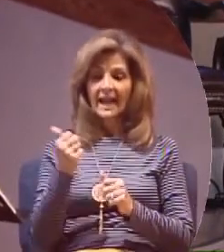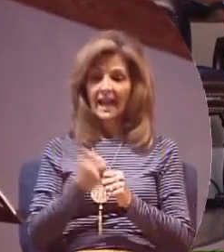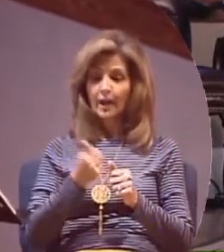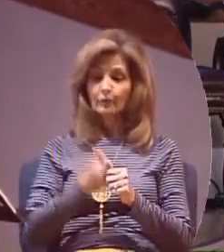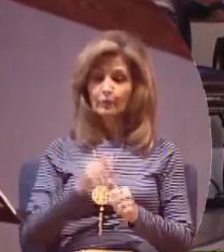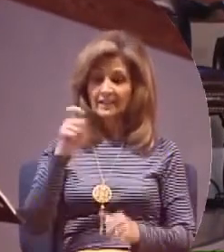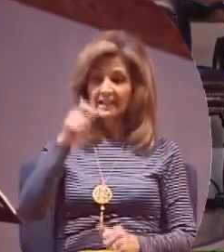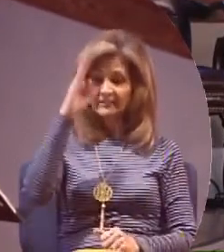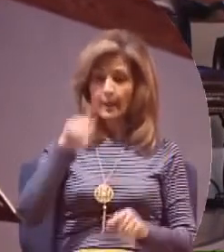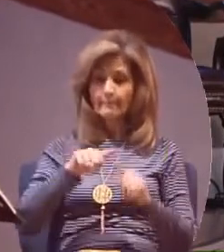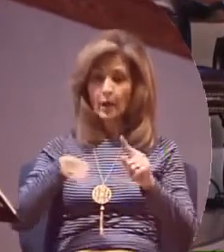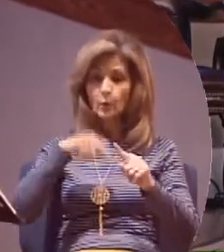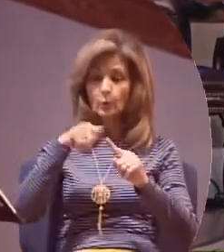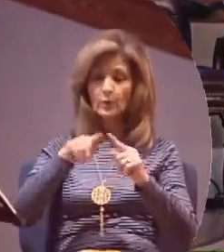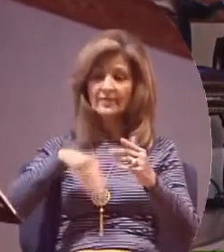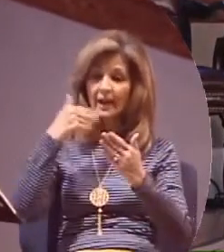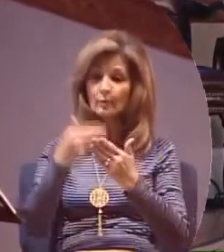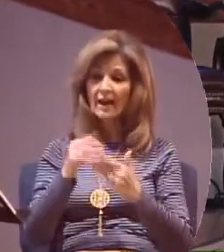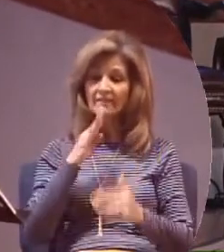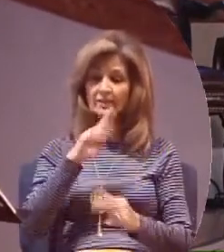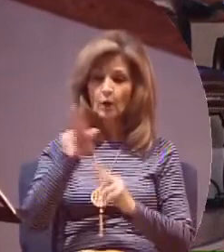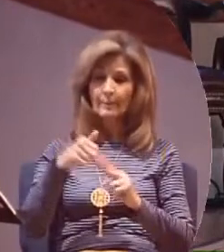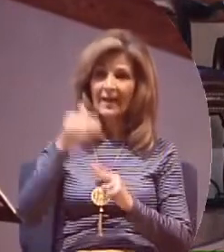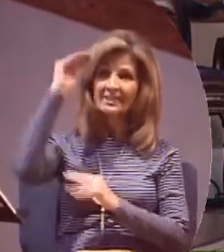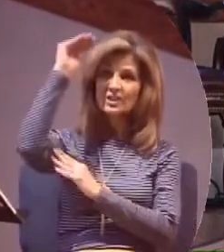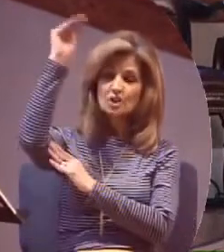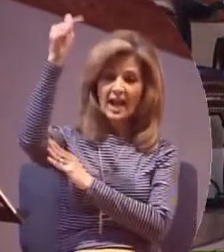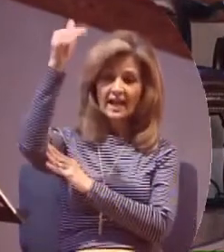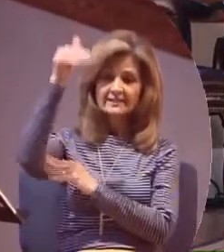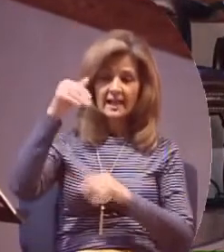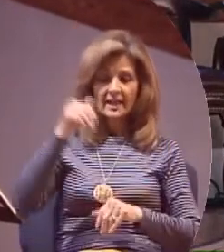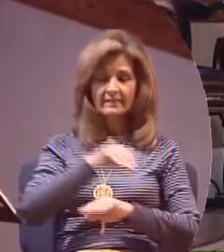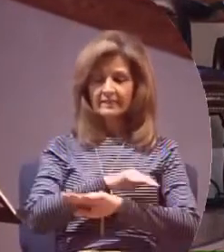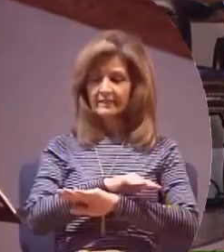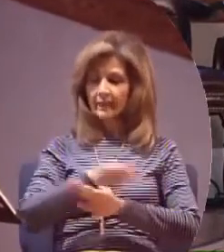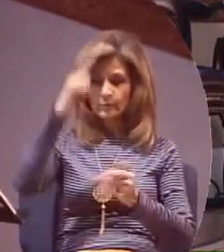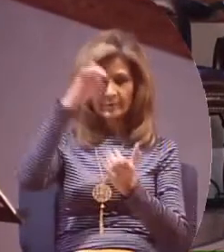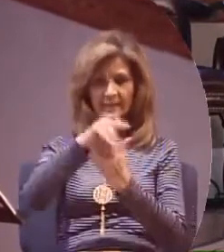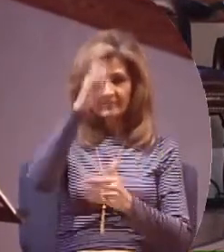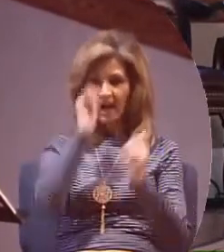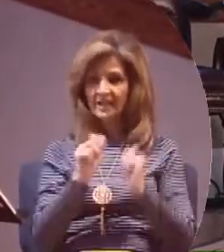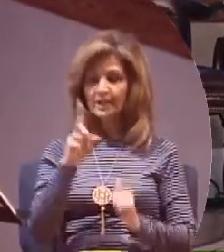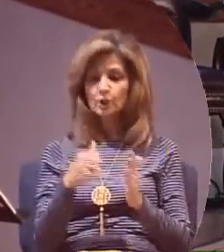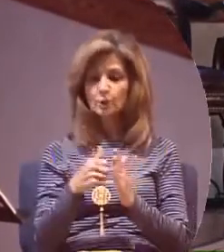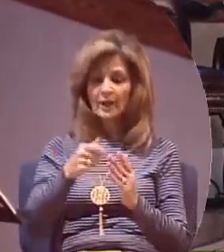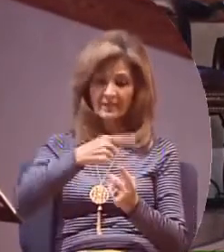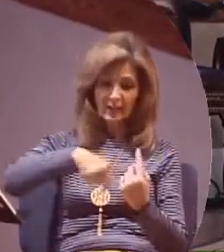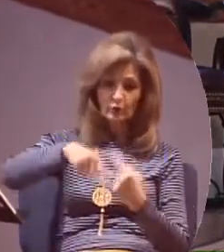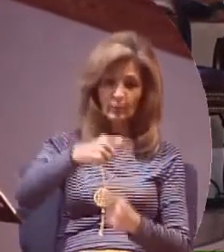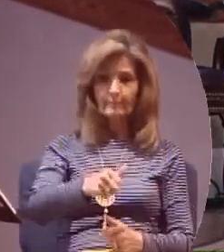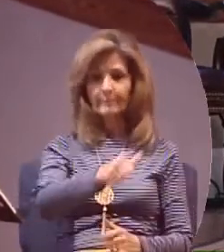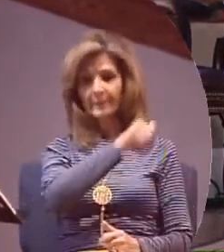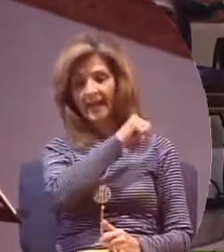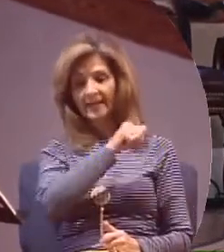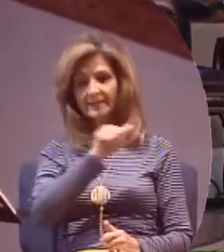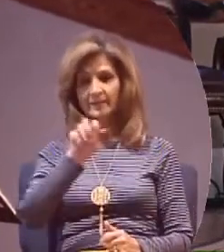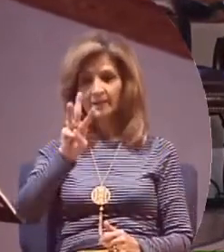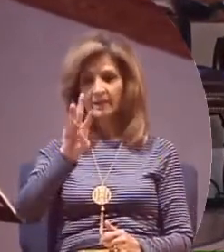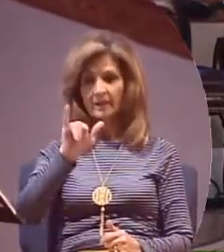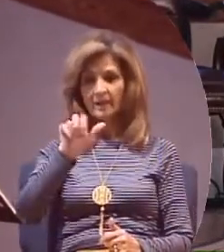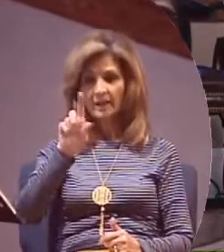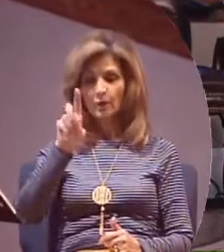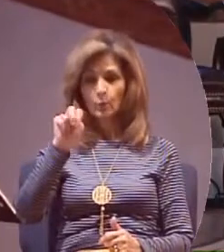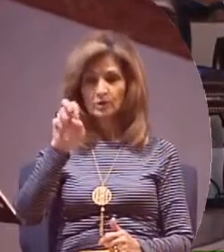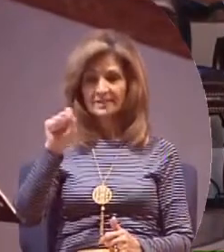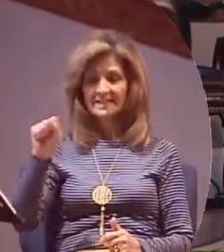when they got over there and they started talking about them giants, they wouldn't believe that God could do it. They turned back into the wilderness. And